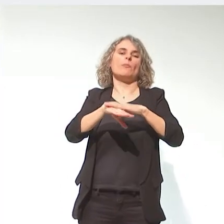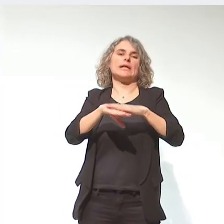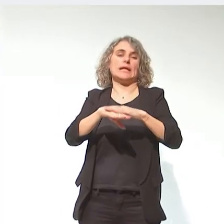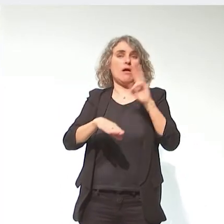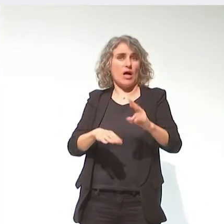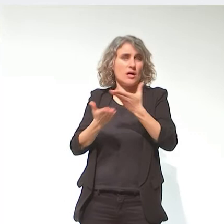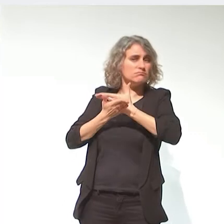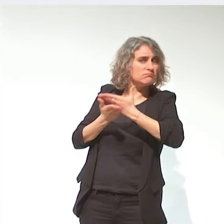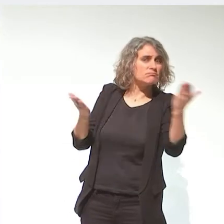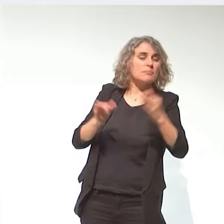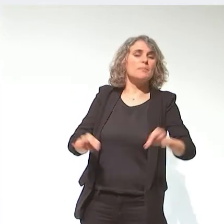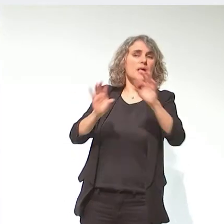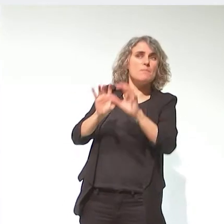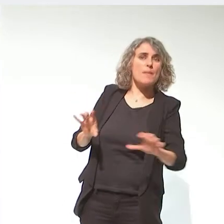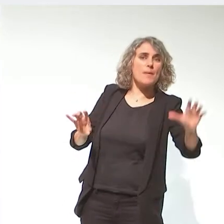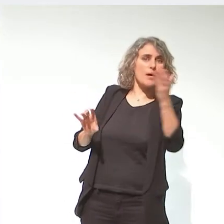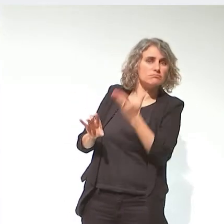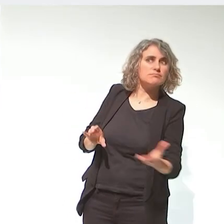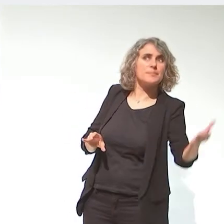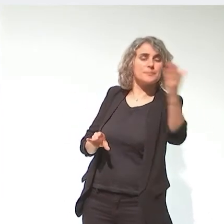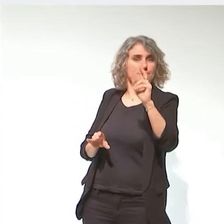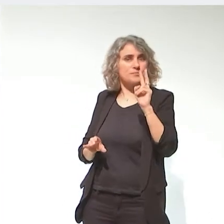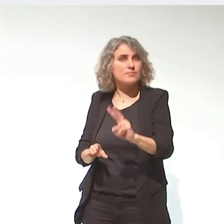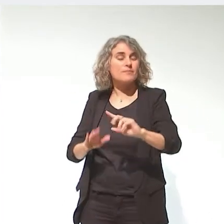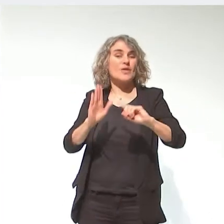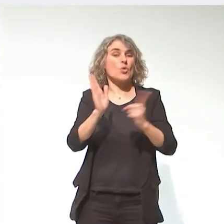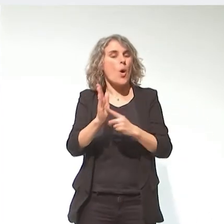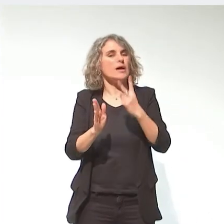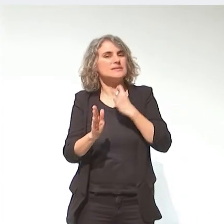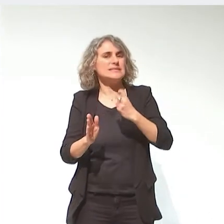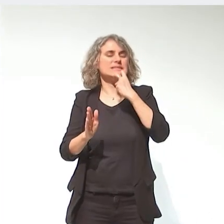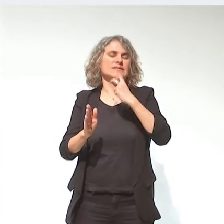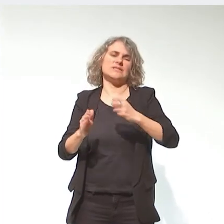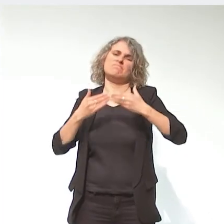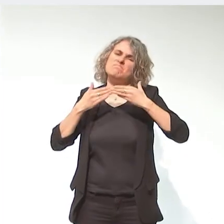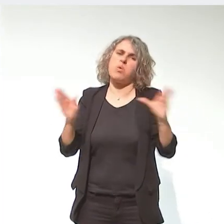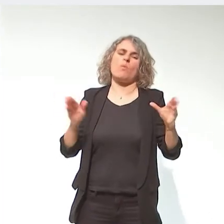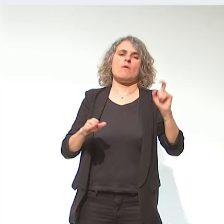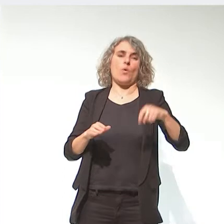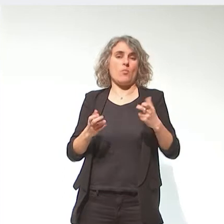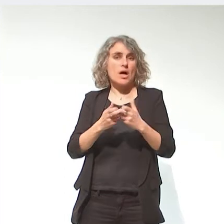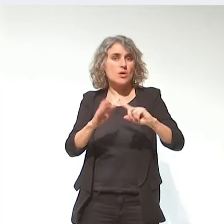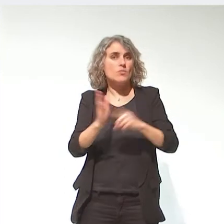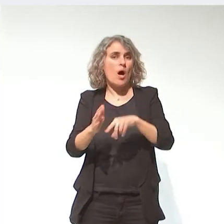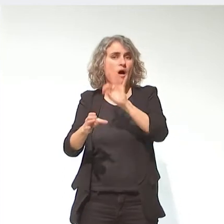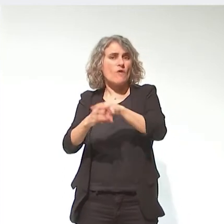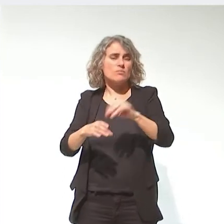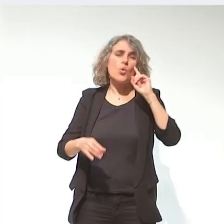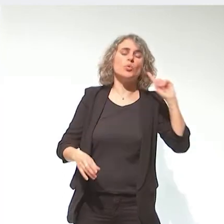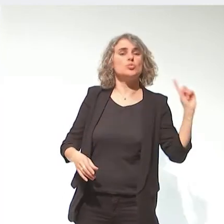on civil policy. So all member states, they need to open up civil rights,